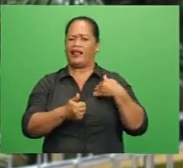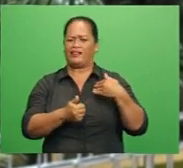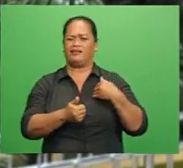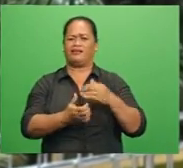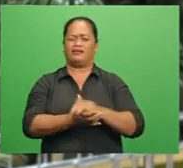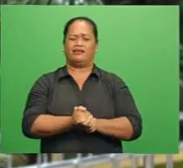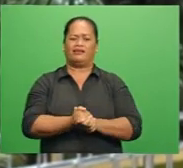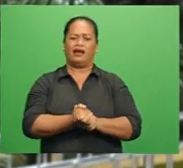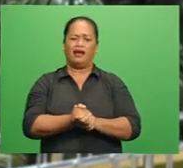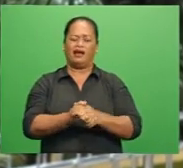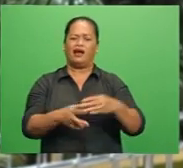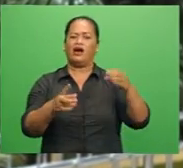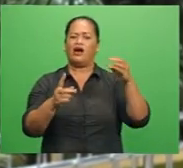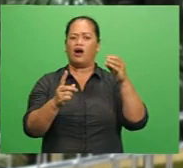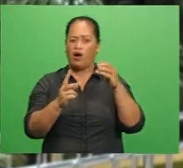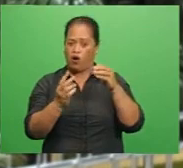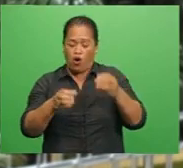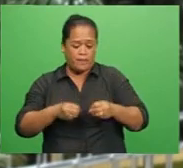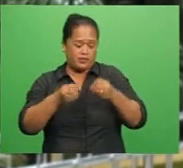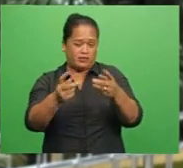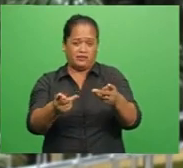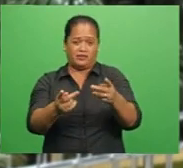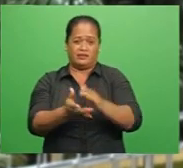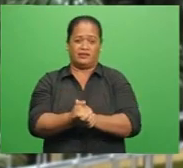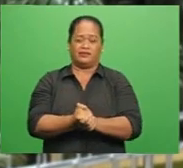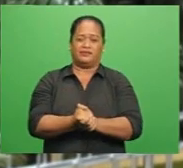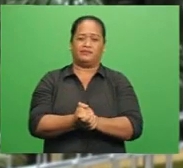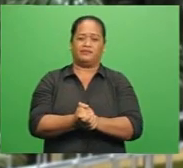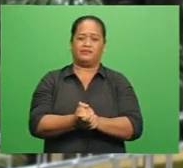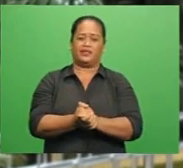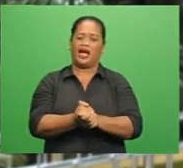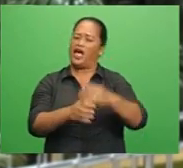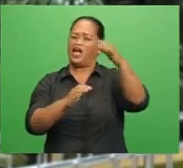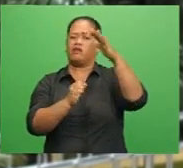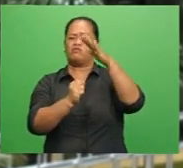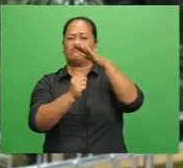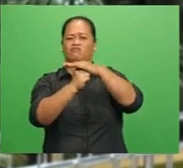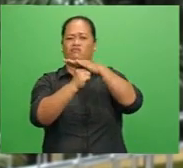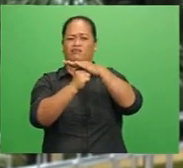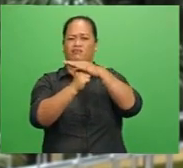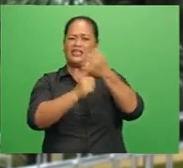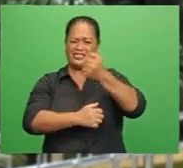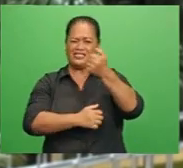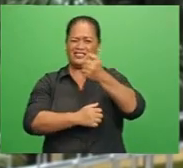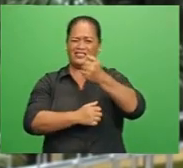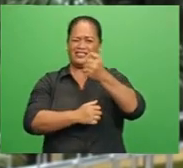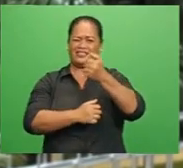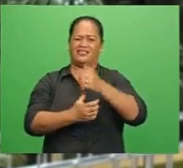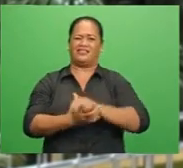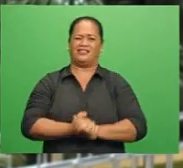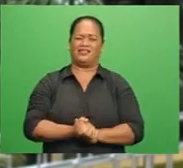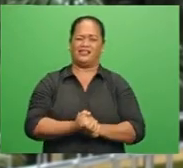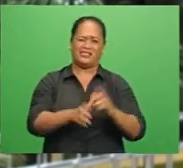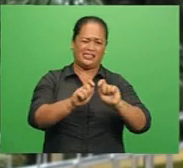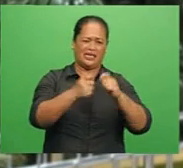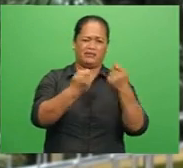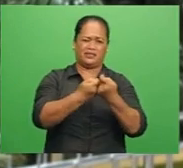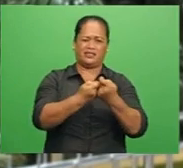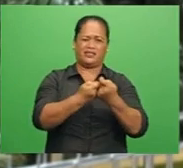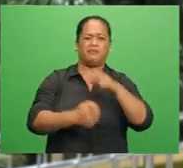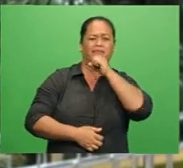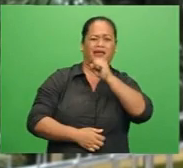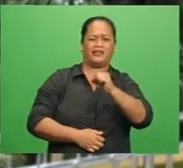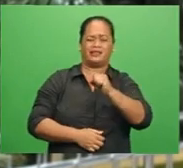to introduce the Sevens series locally. Top 16 teams for men's, and we have we'll start off with I